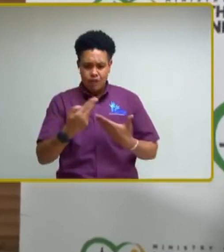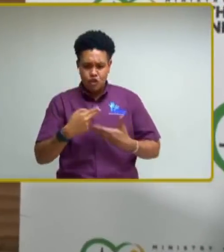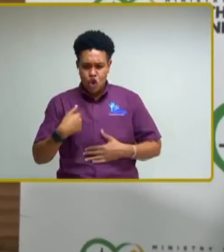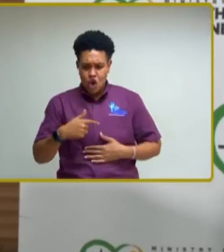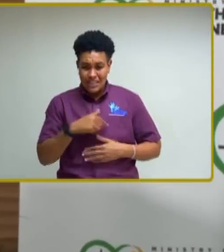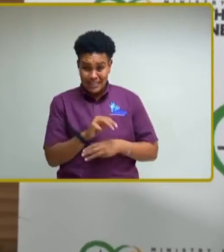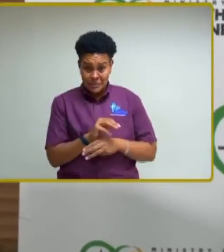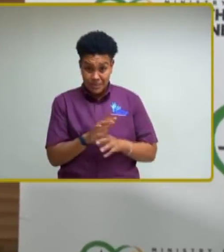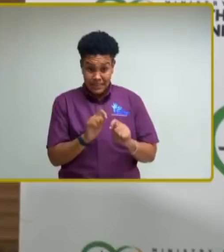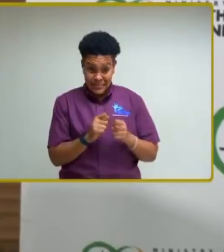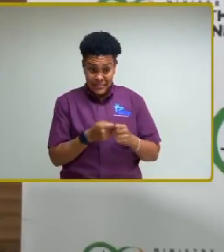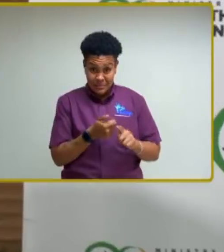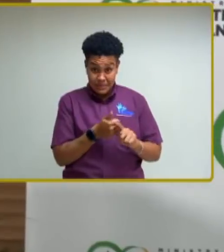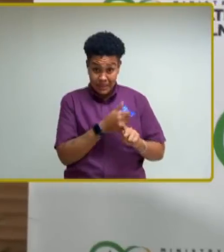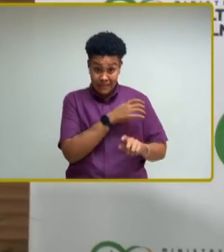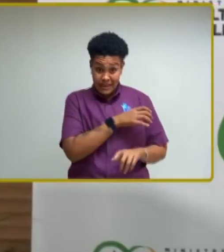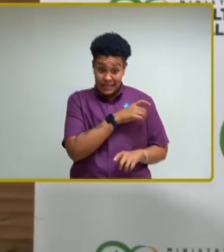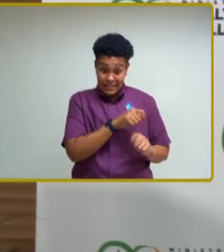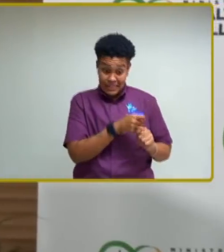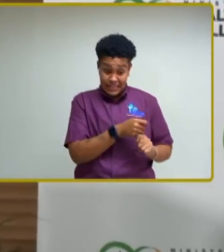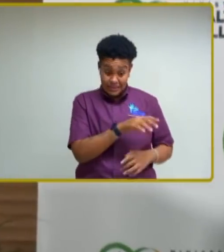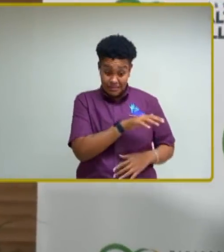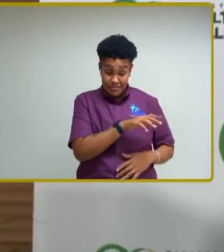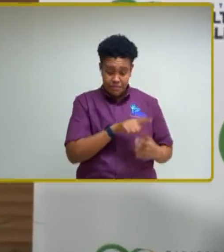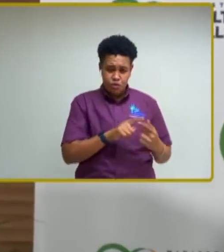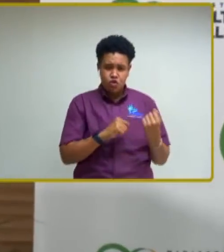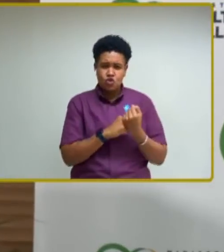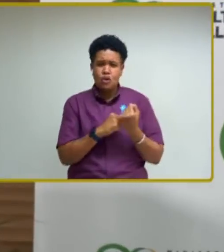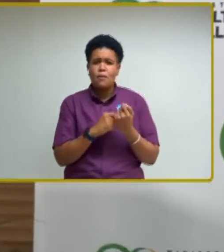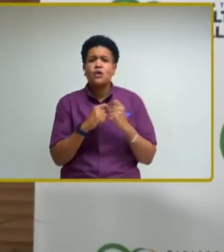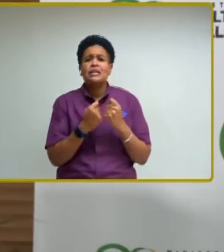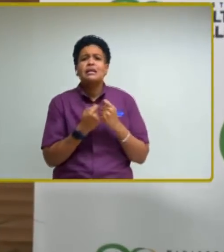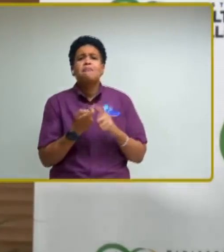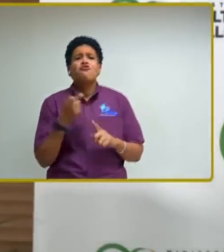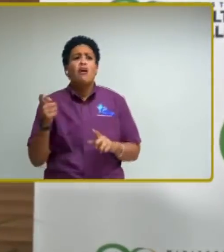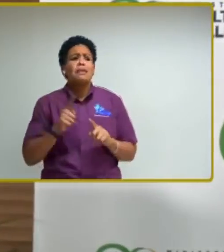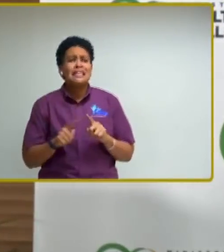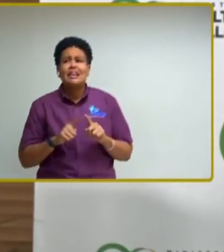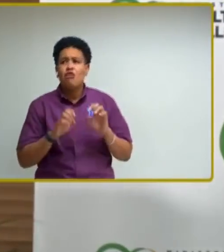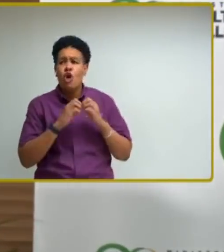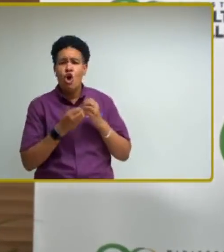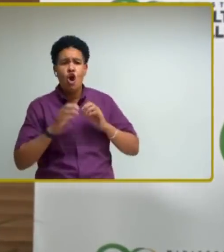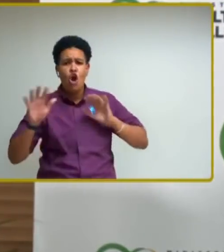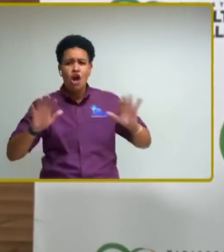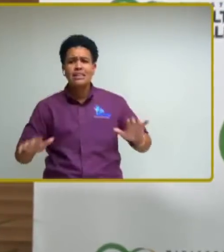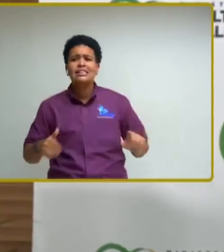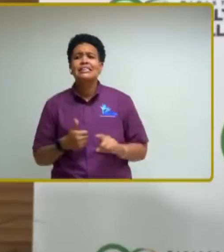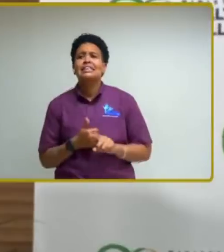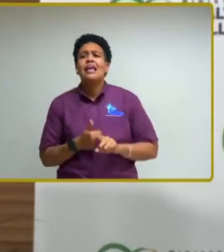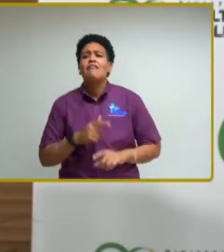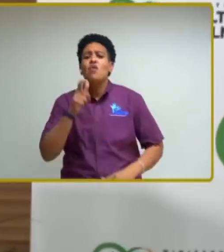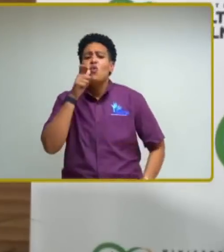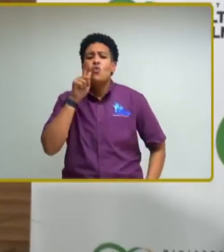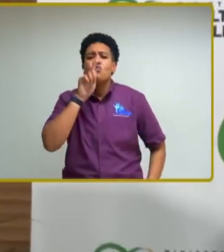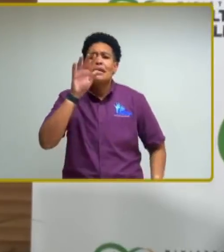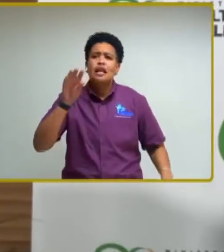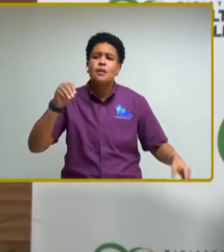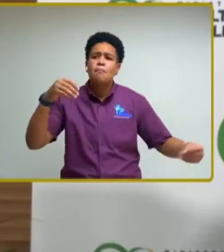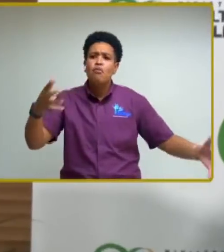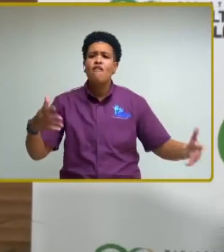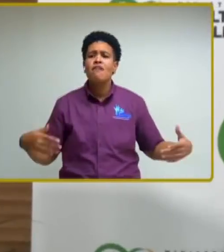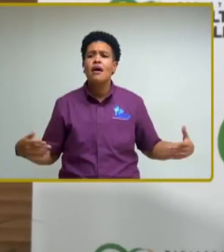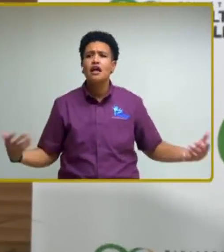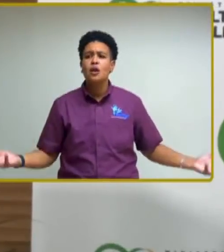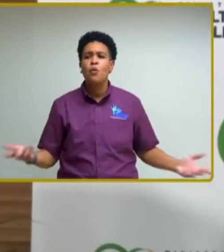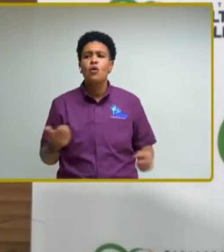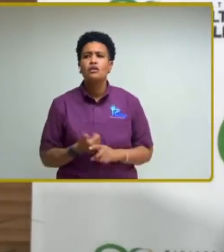the team, the clinical team, and the support teams from the different organizations that are providing